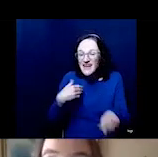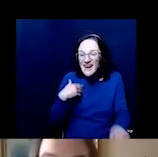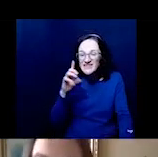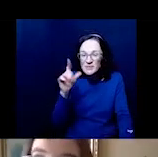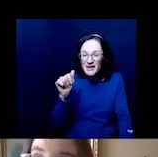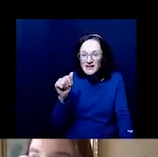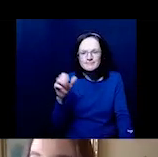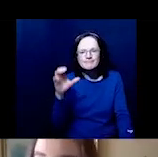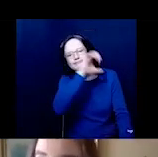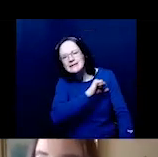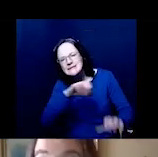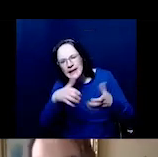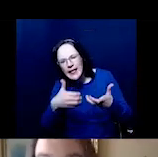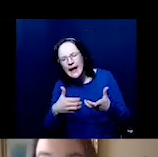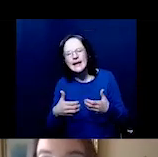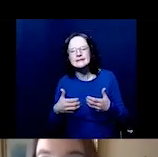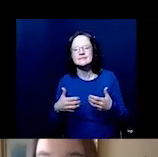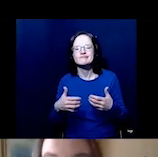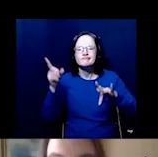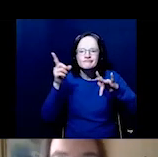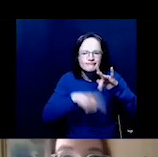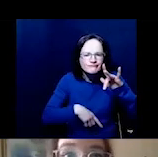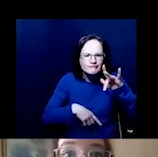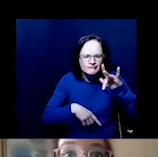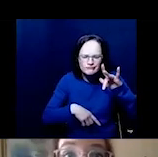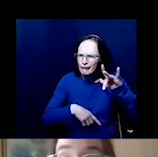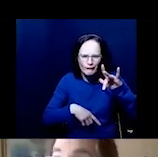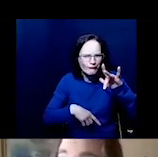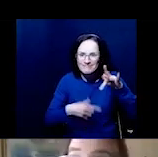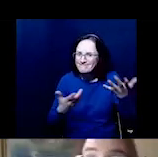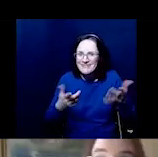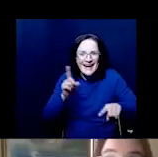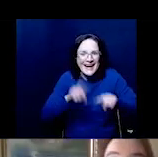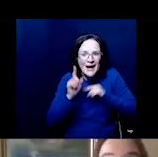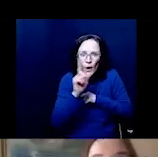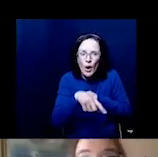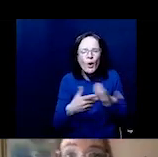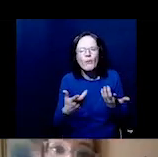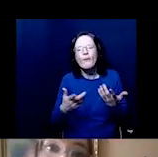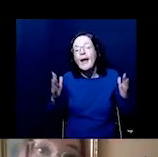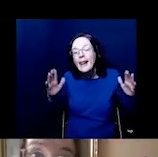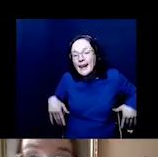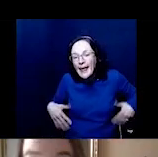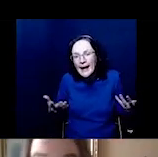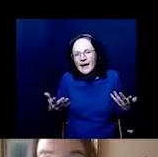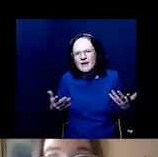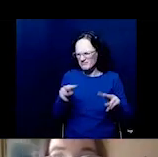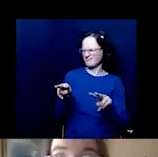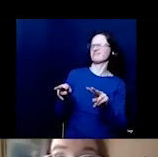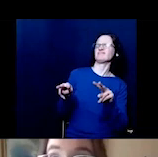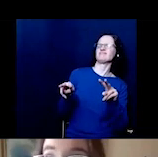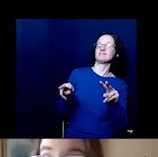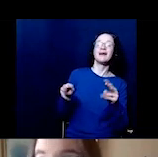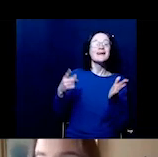their fault. So often they get judged about that. Some disabilities require a lot of medical appointments,